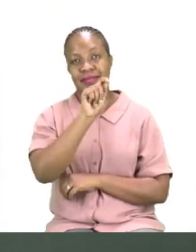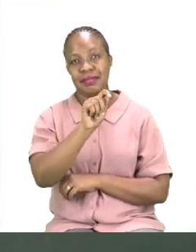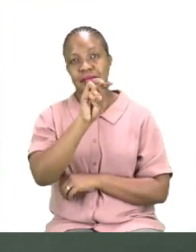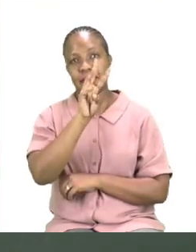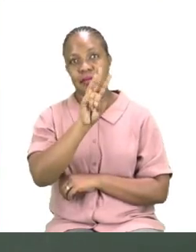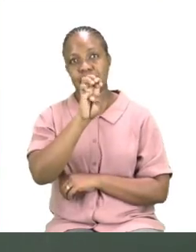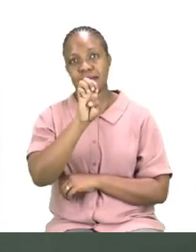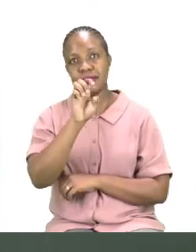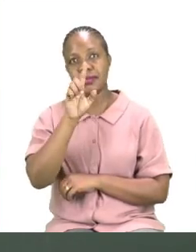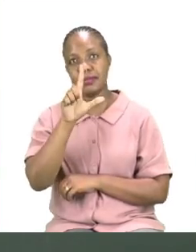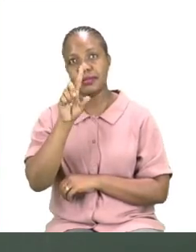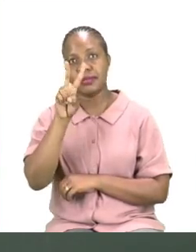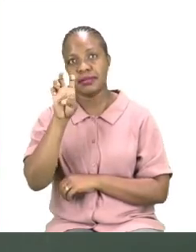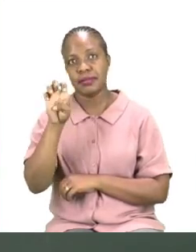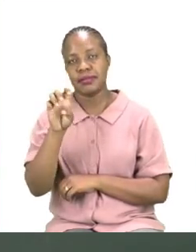12.